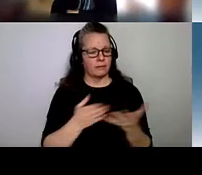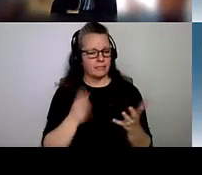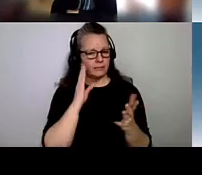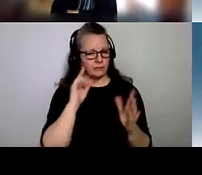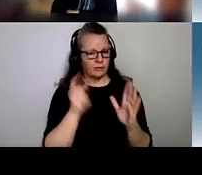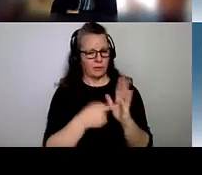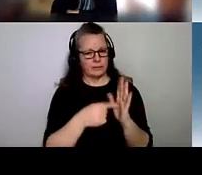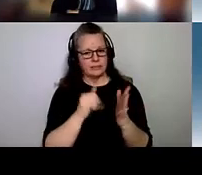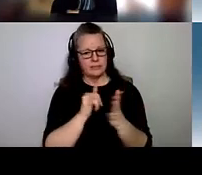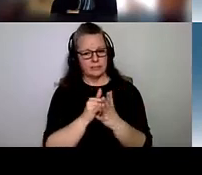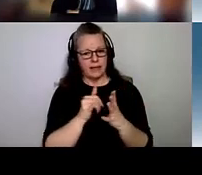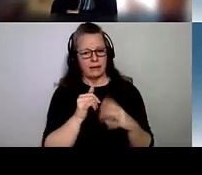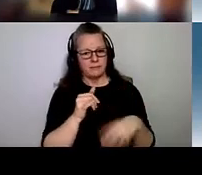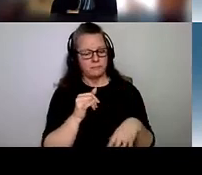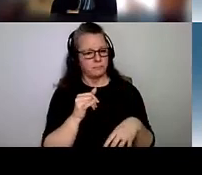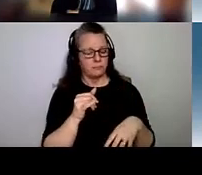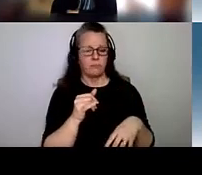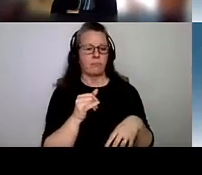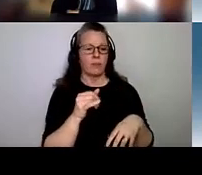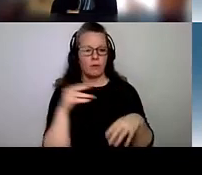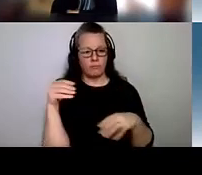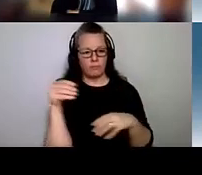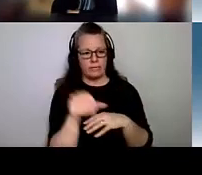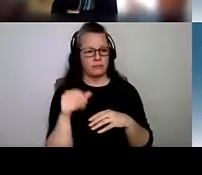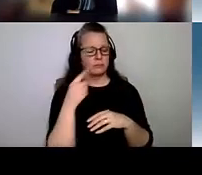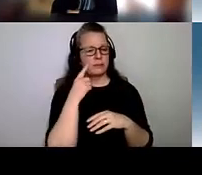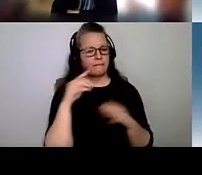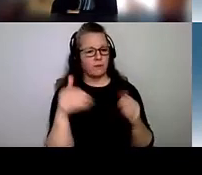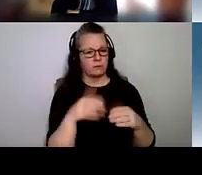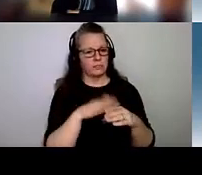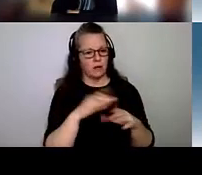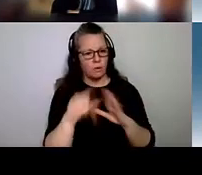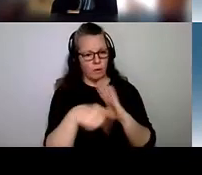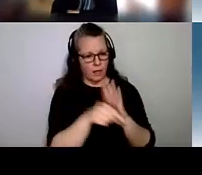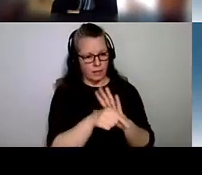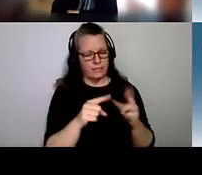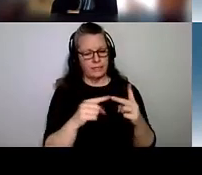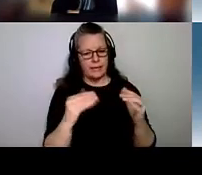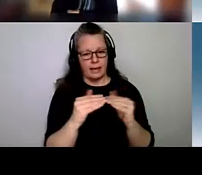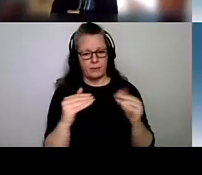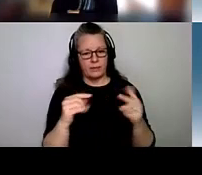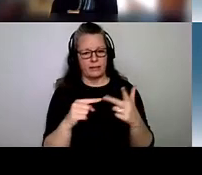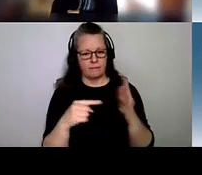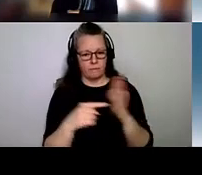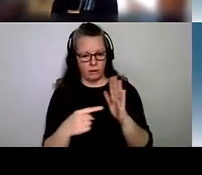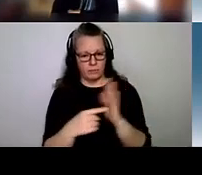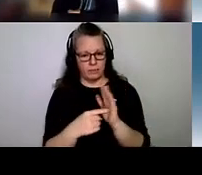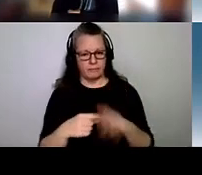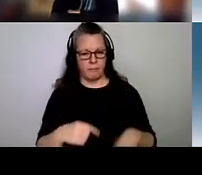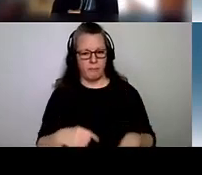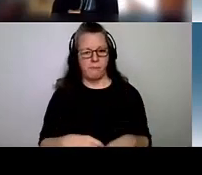with reimbursement to one that focuses on quality, equity, and affordability. And while